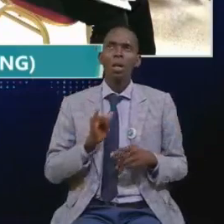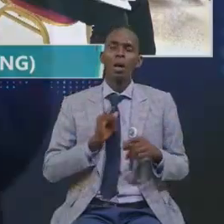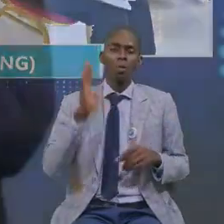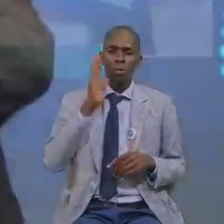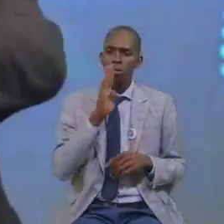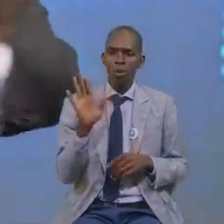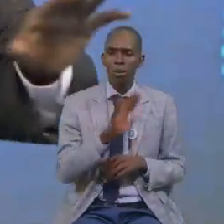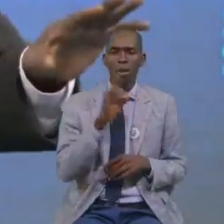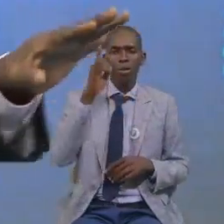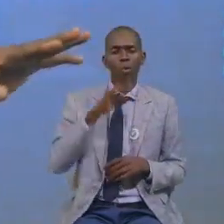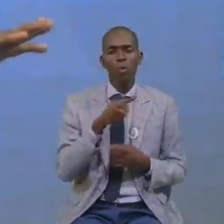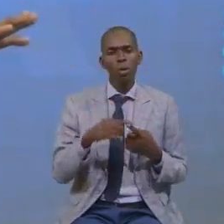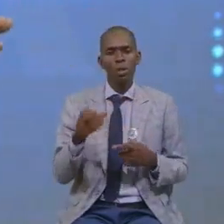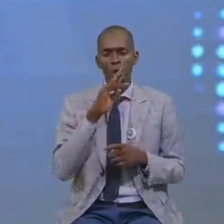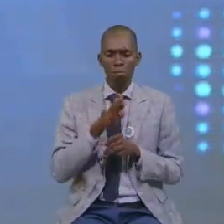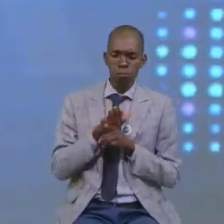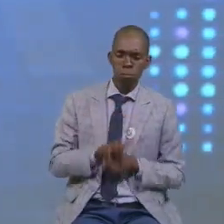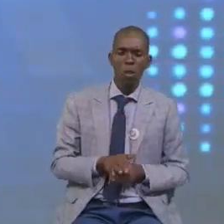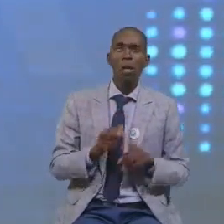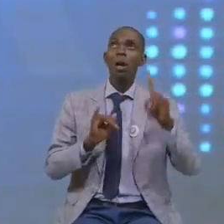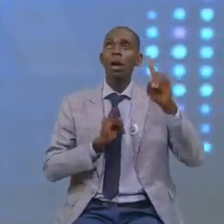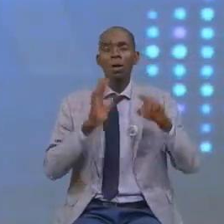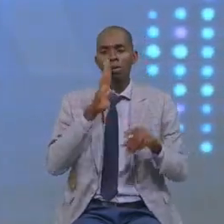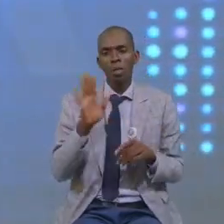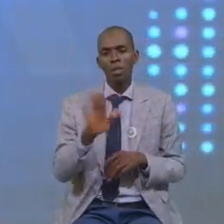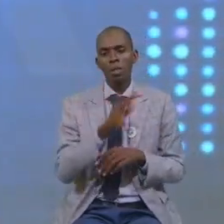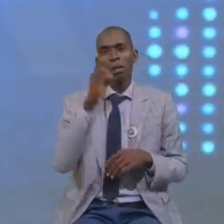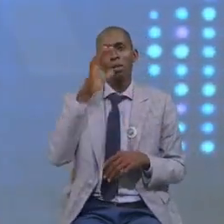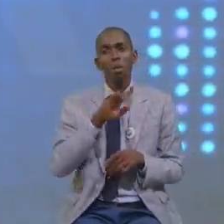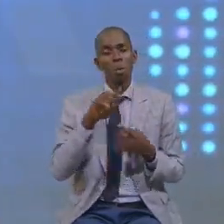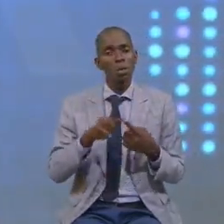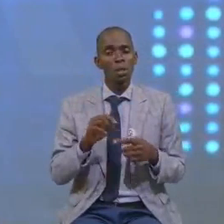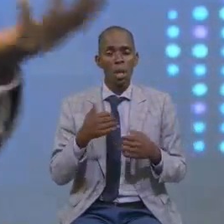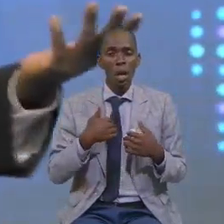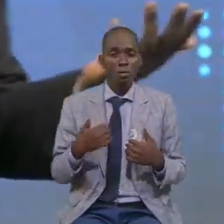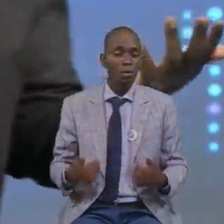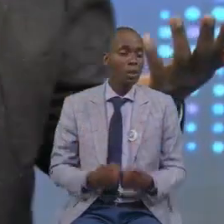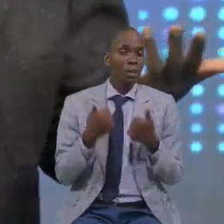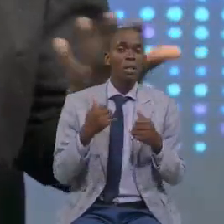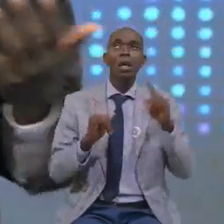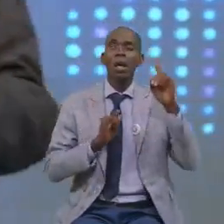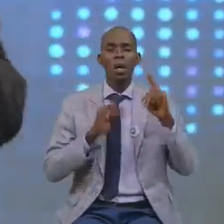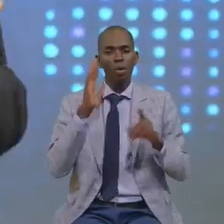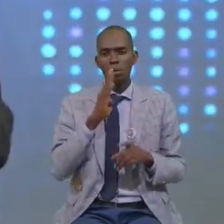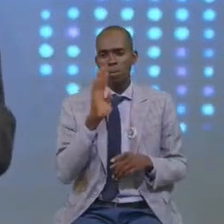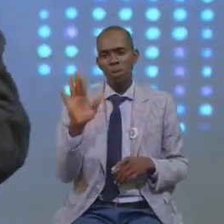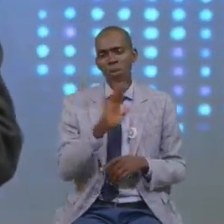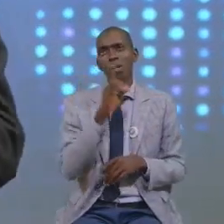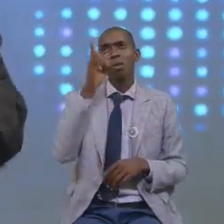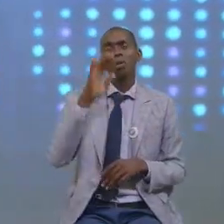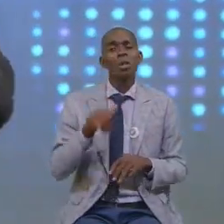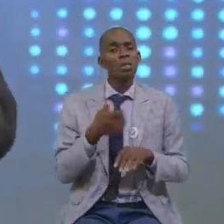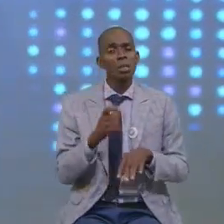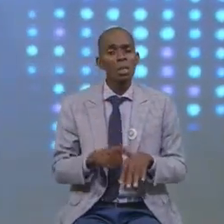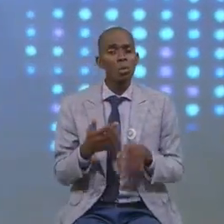be their God. When they have any challenge, I will be their God. Even before they open their mouth to ask